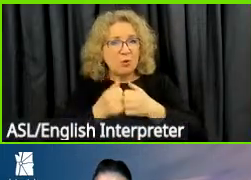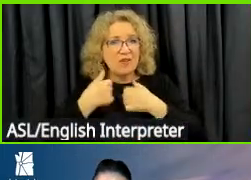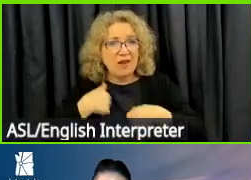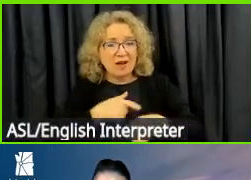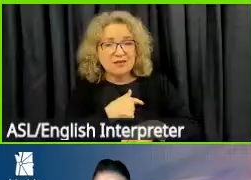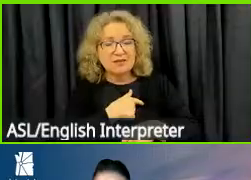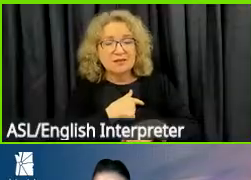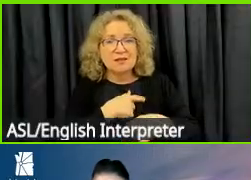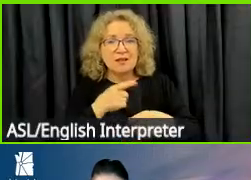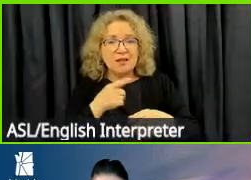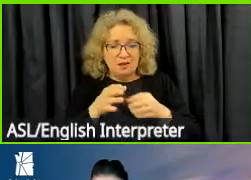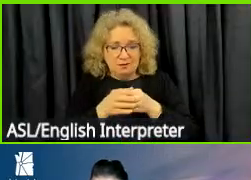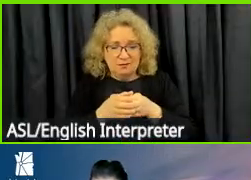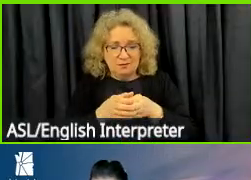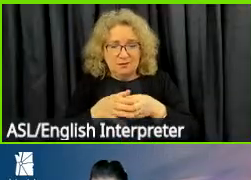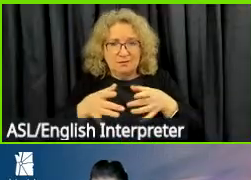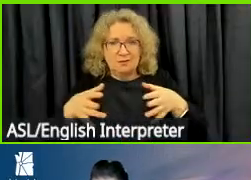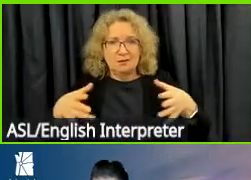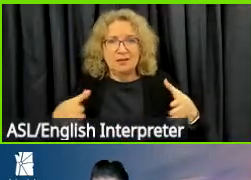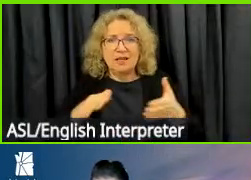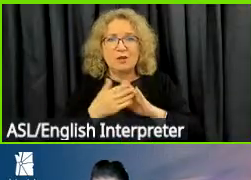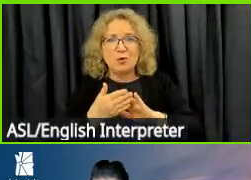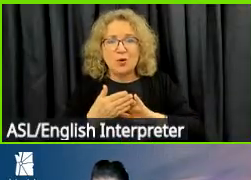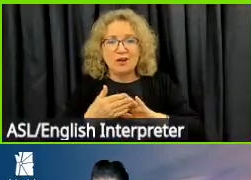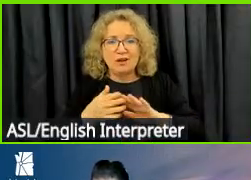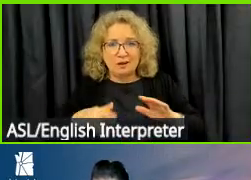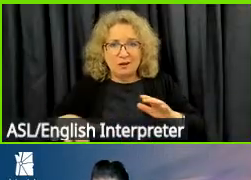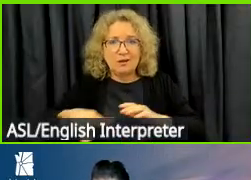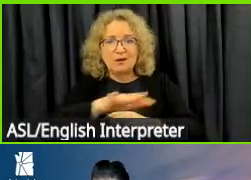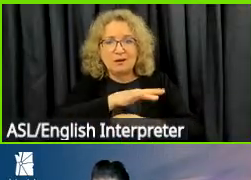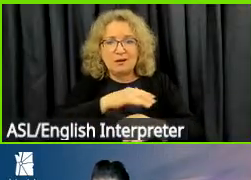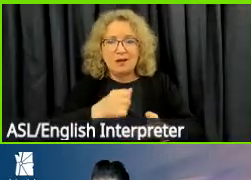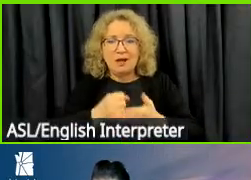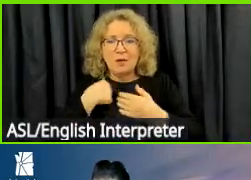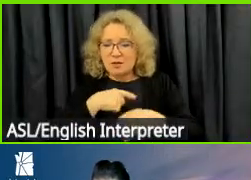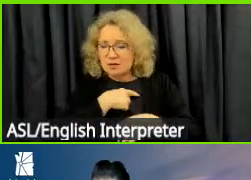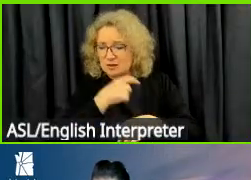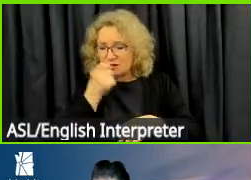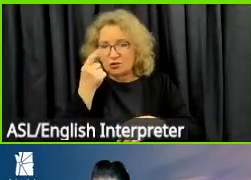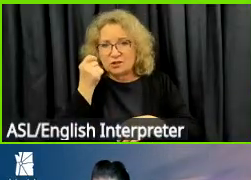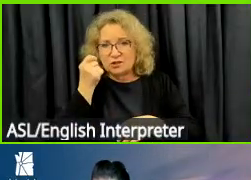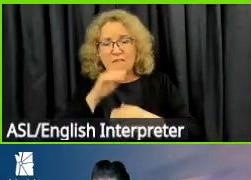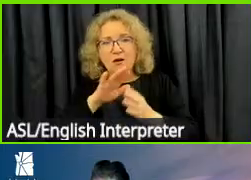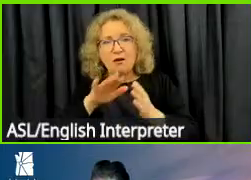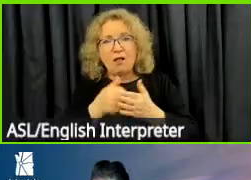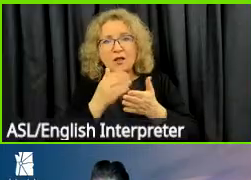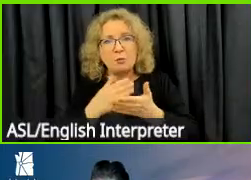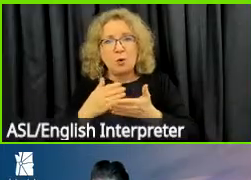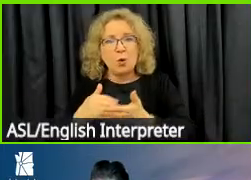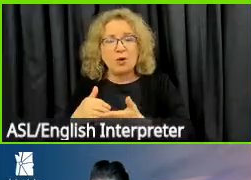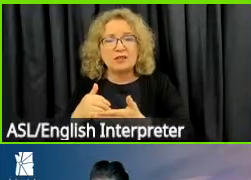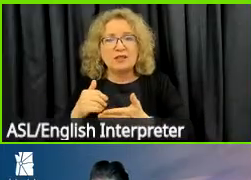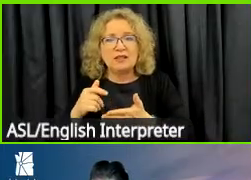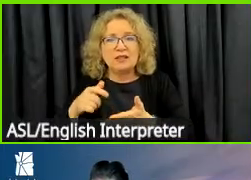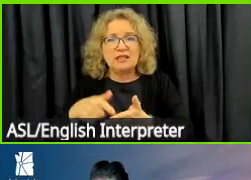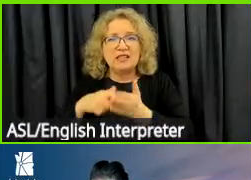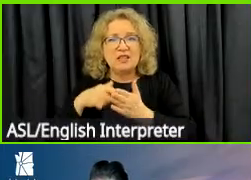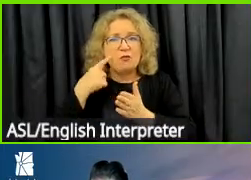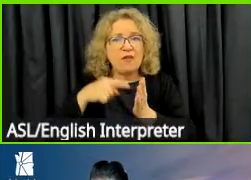greater community, to help us really understand all of the components that we need for this